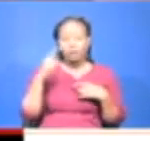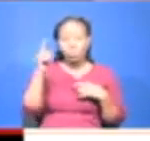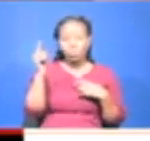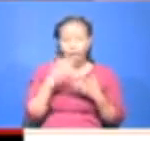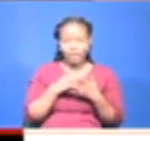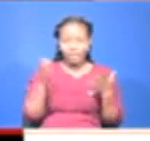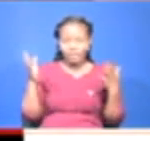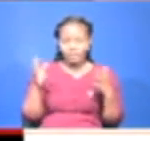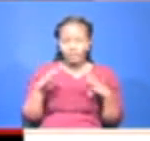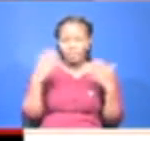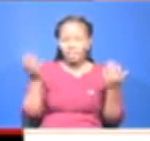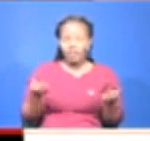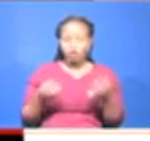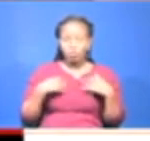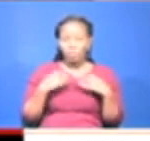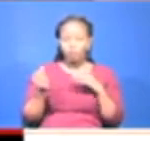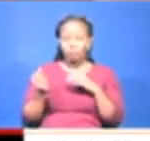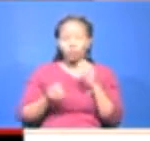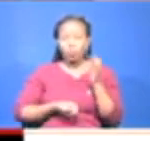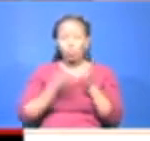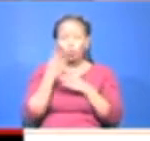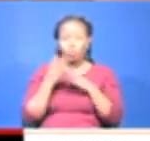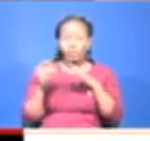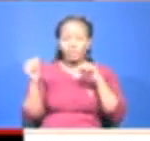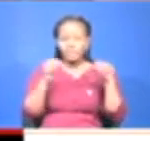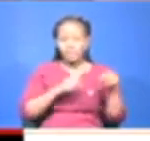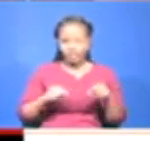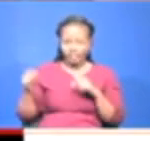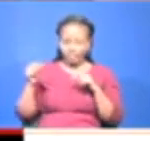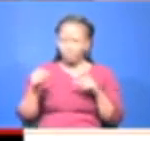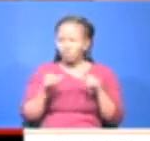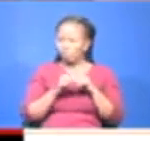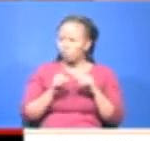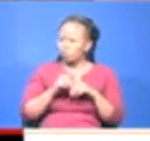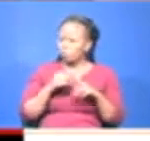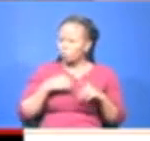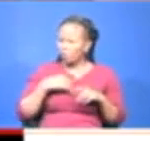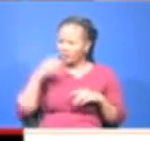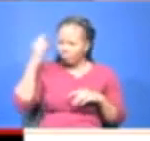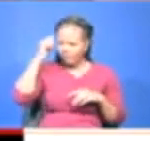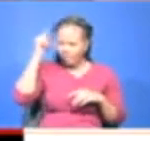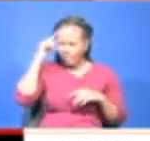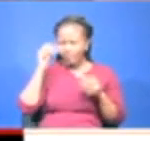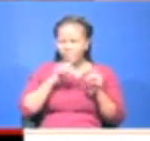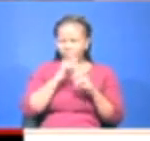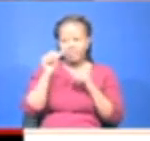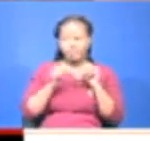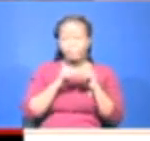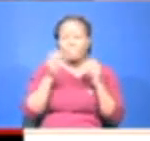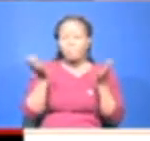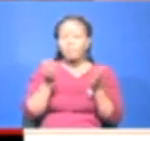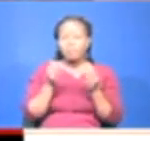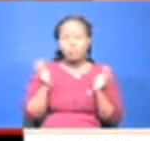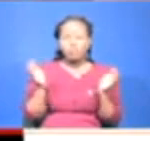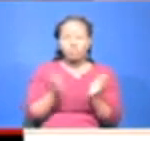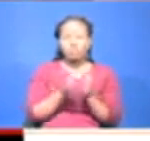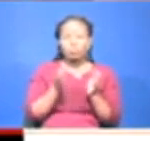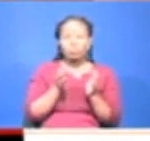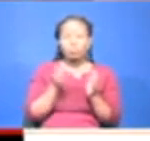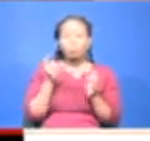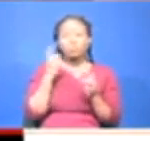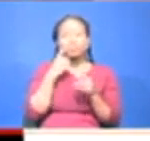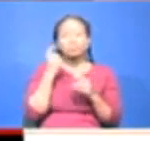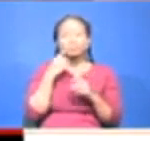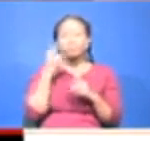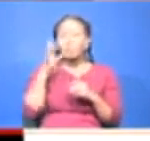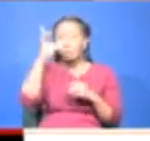build a growth strategy? To really think about, if you think about a small shop in a village, don't